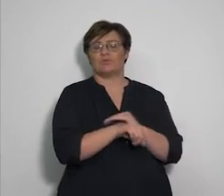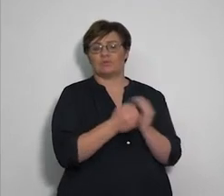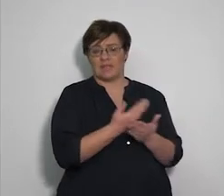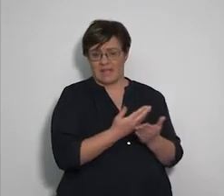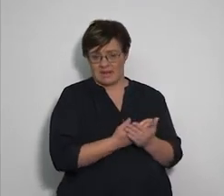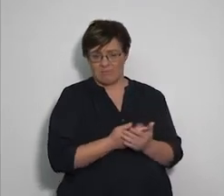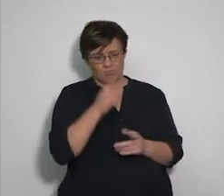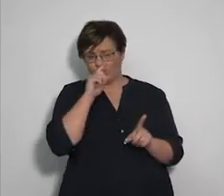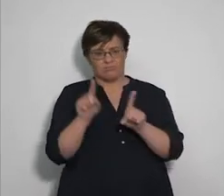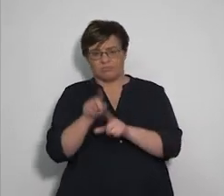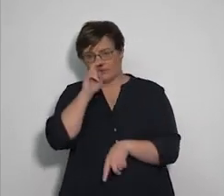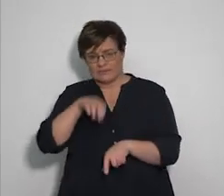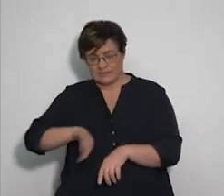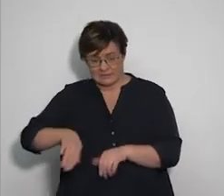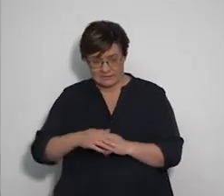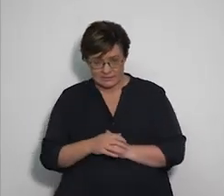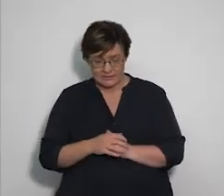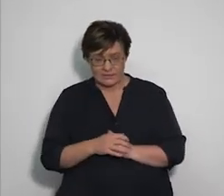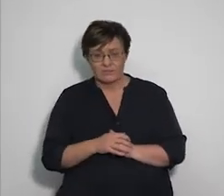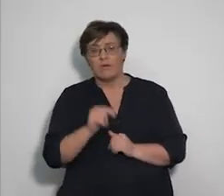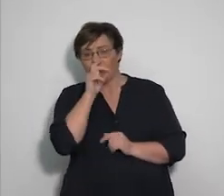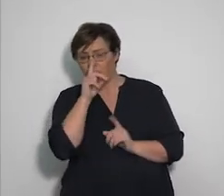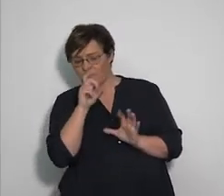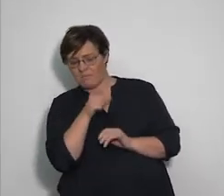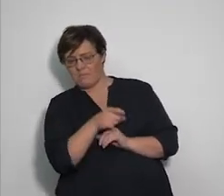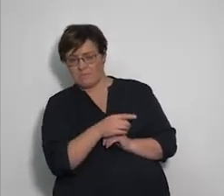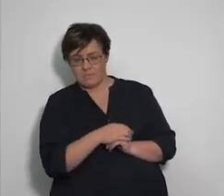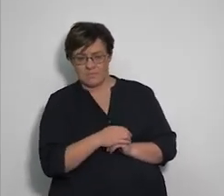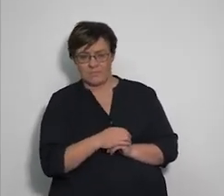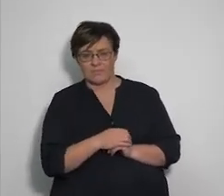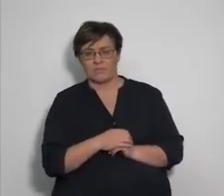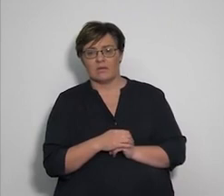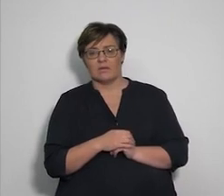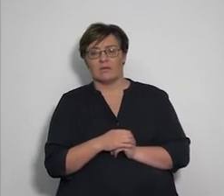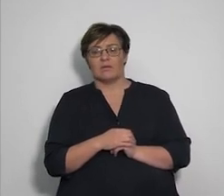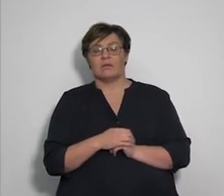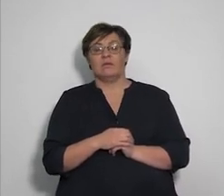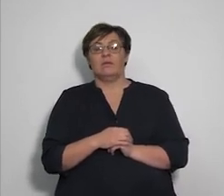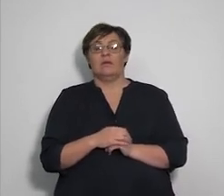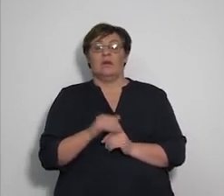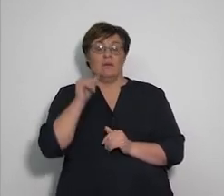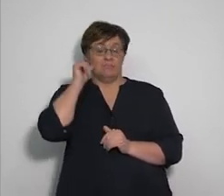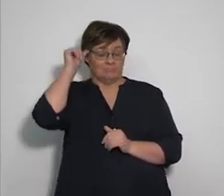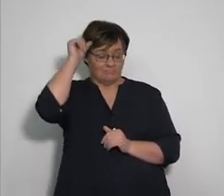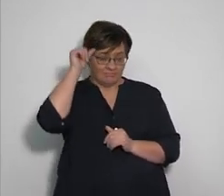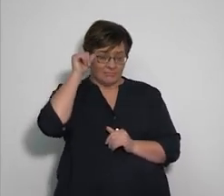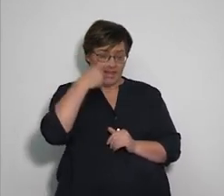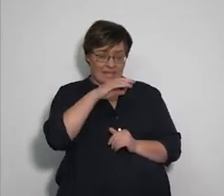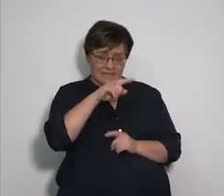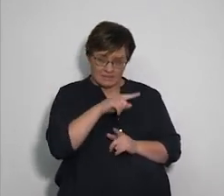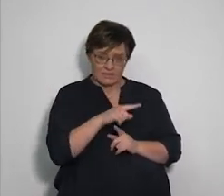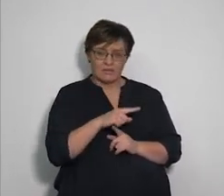asexual reproducers, and here in this photograph you can see that a mature yeast